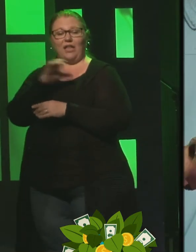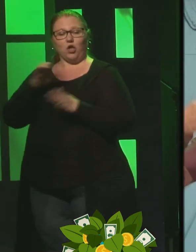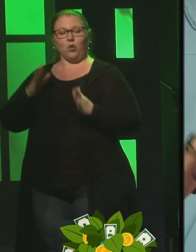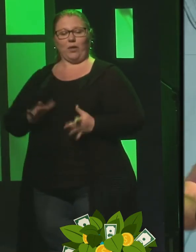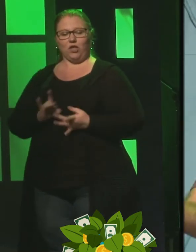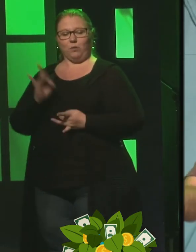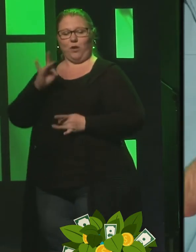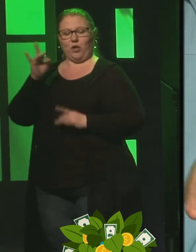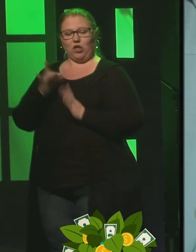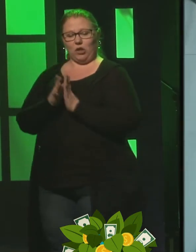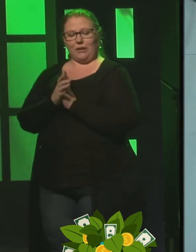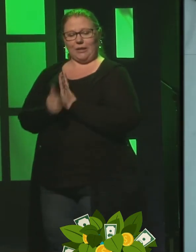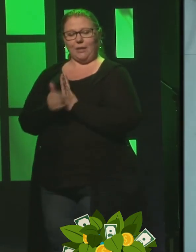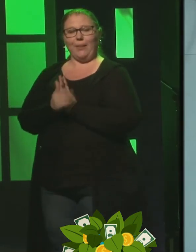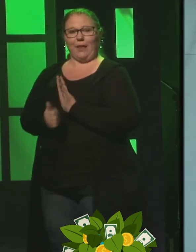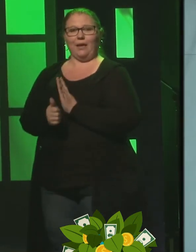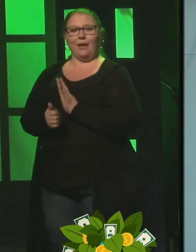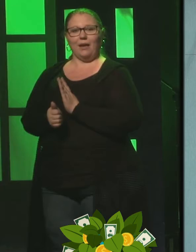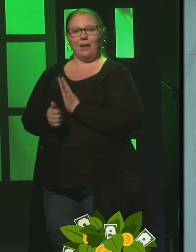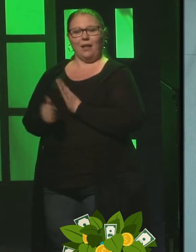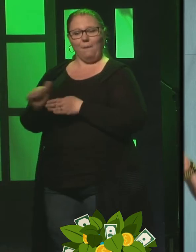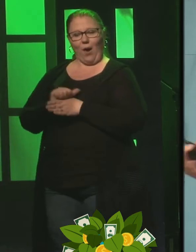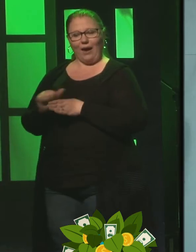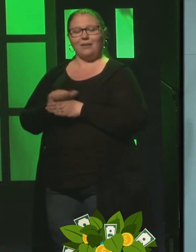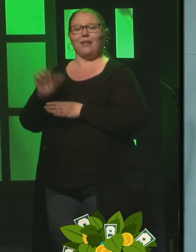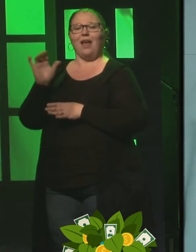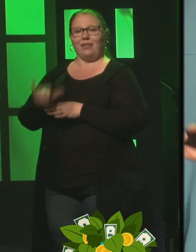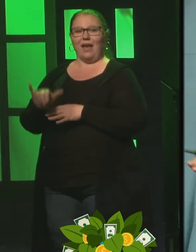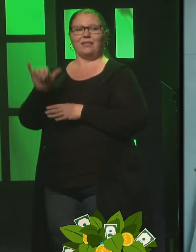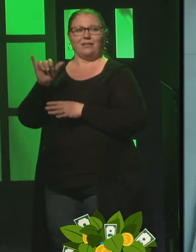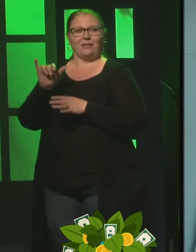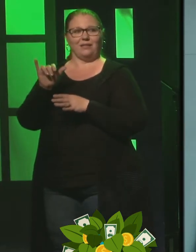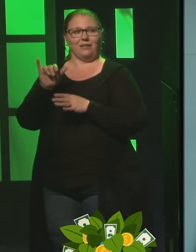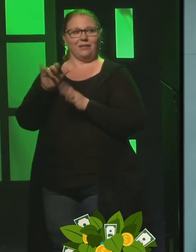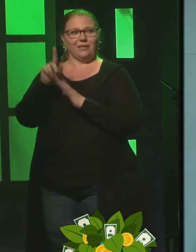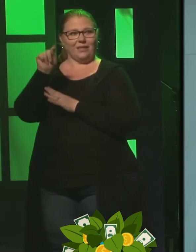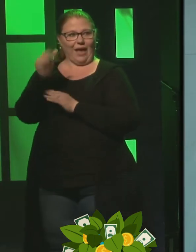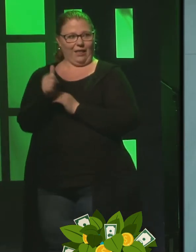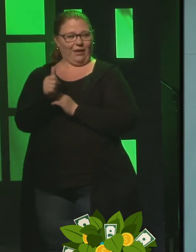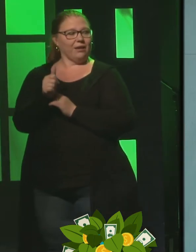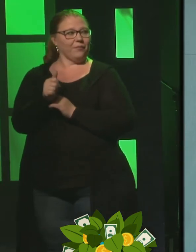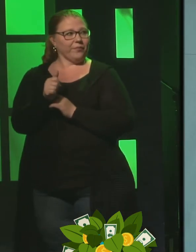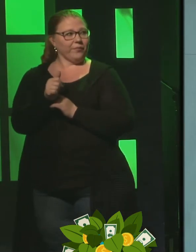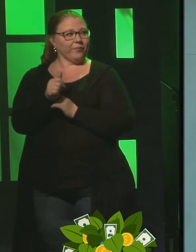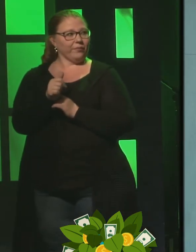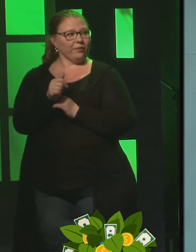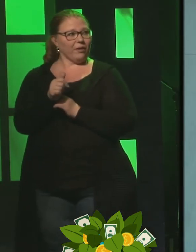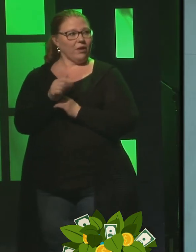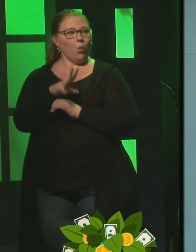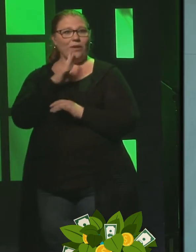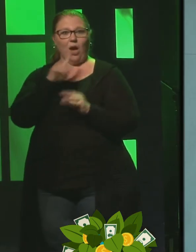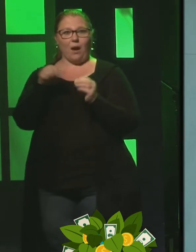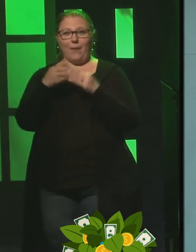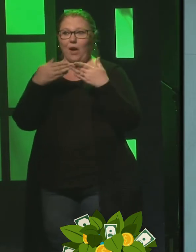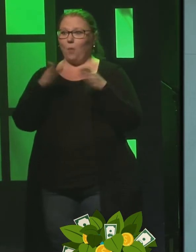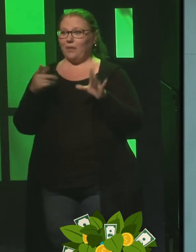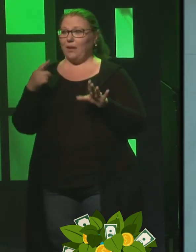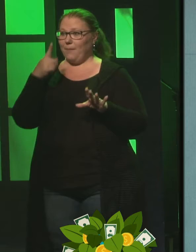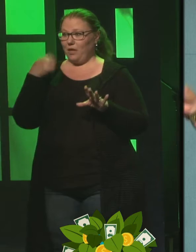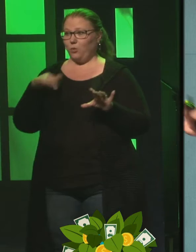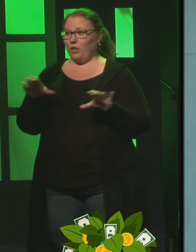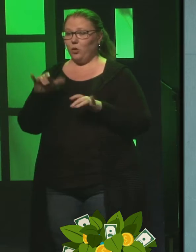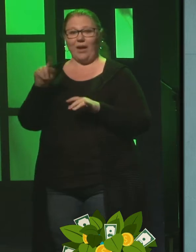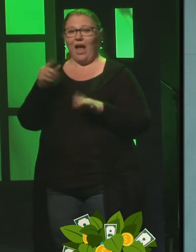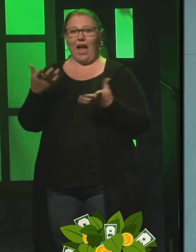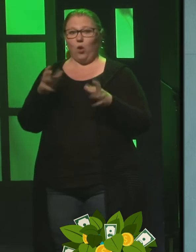Christian spiritual discipline is tithing. And I honestly, I talk about that openly because we do it, right? I'm not, so I don't want to